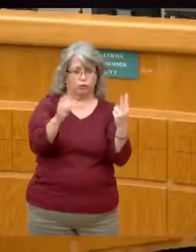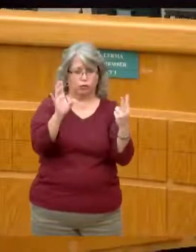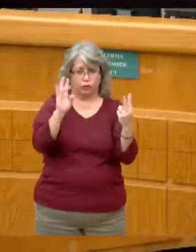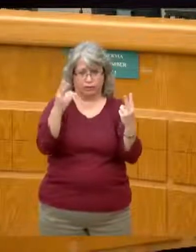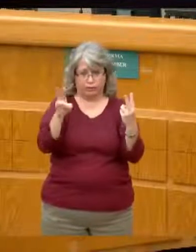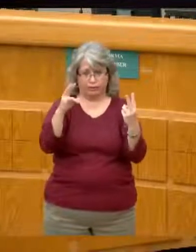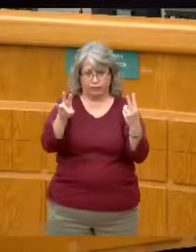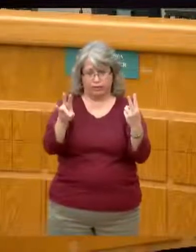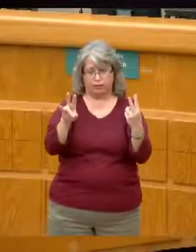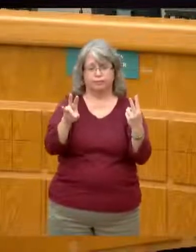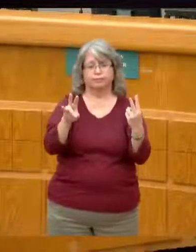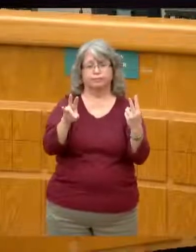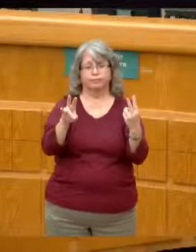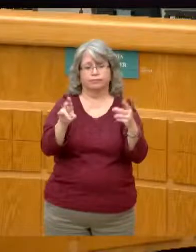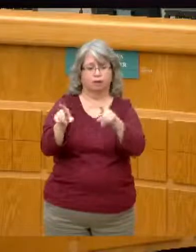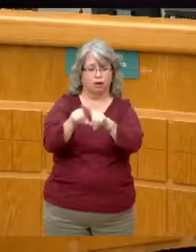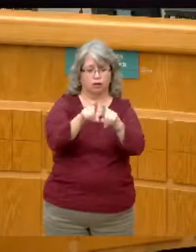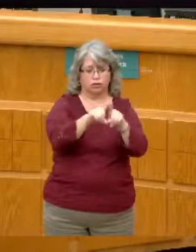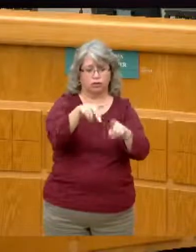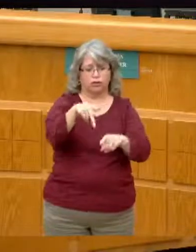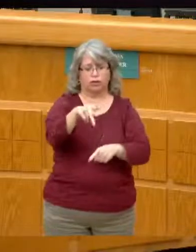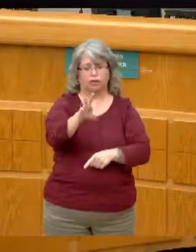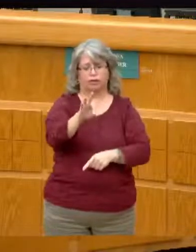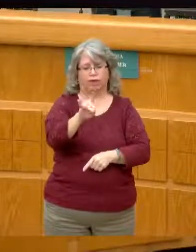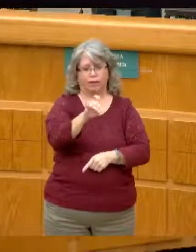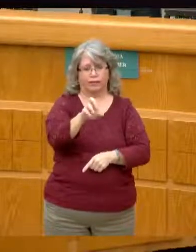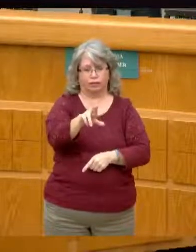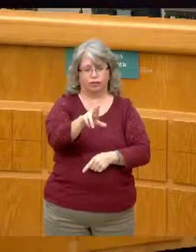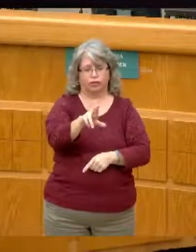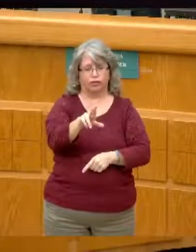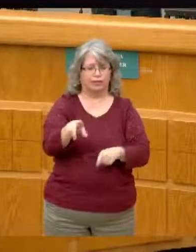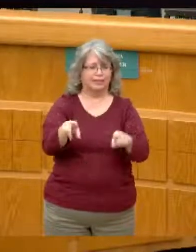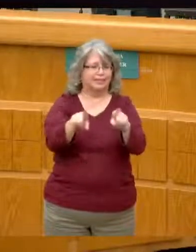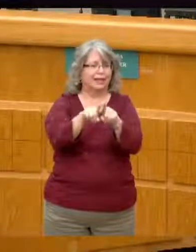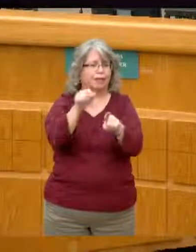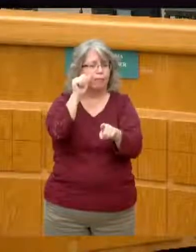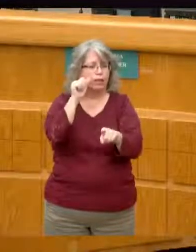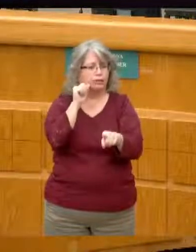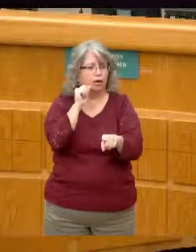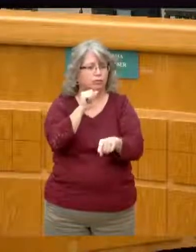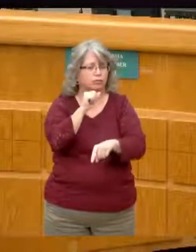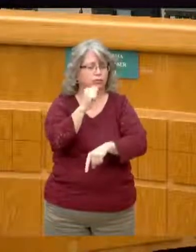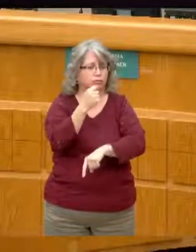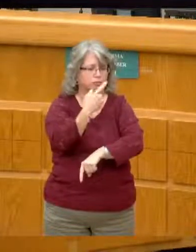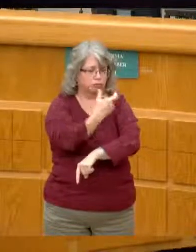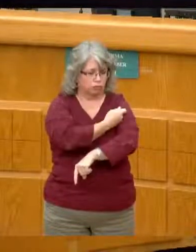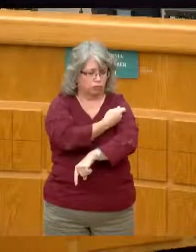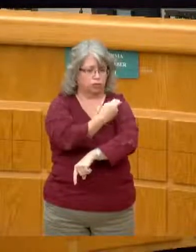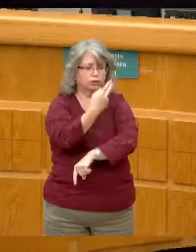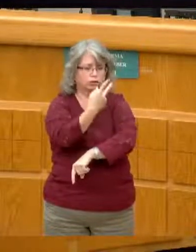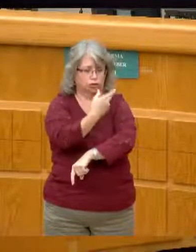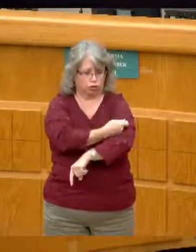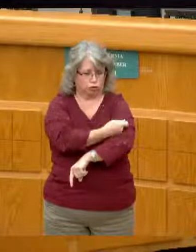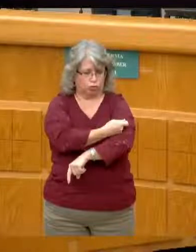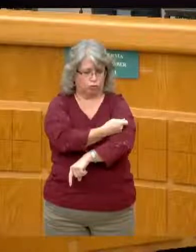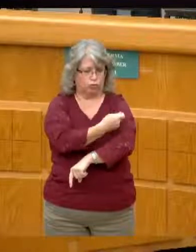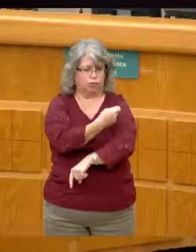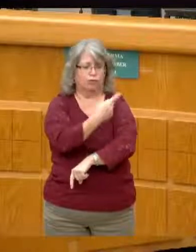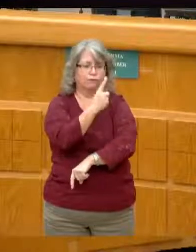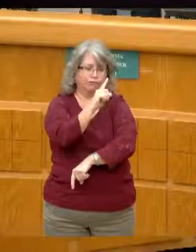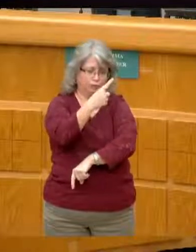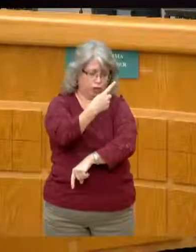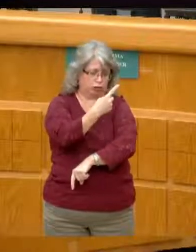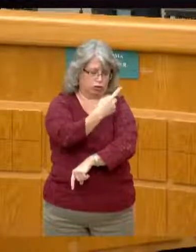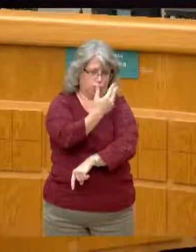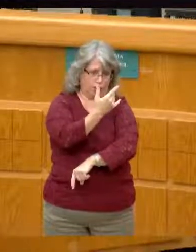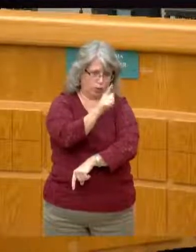for Pfizer. Same as an adult, first two series, 21 days apart. They're eligible for their